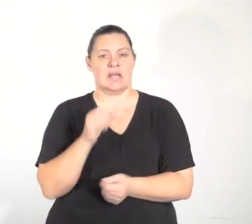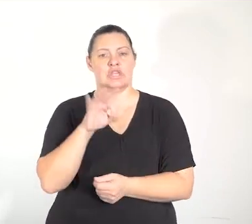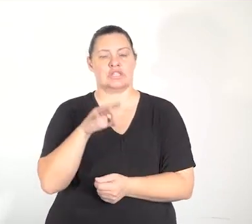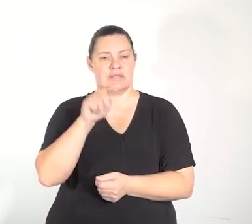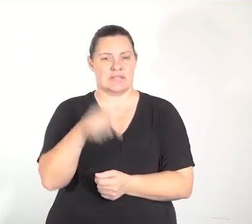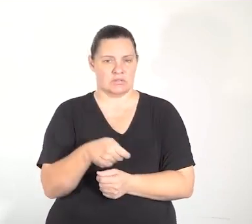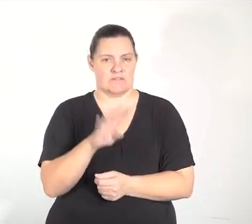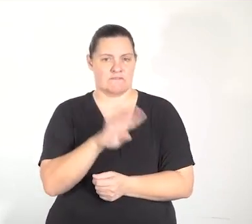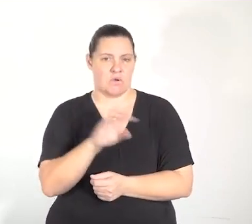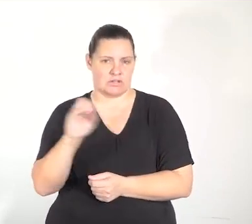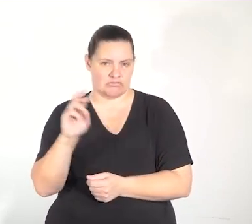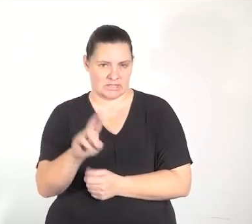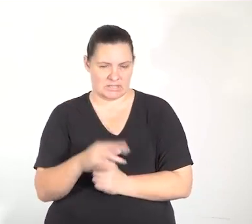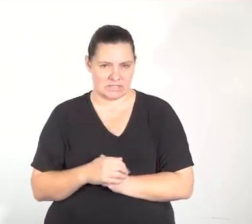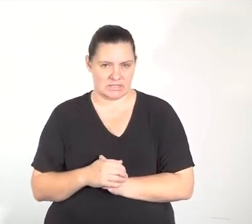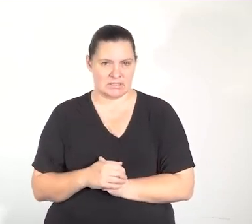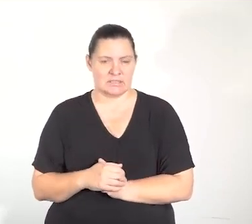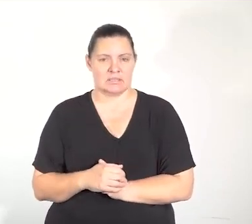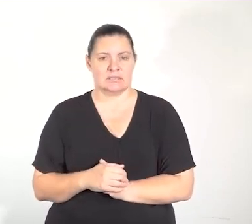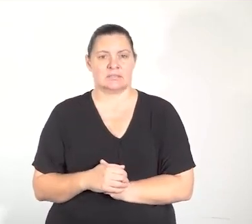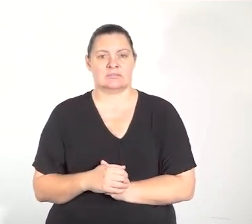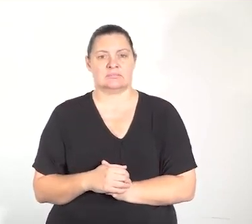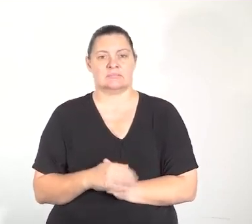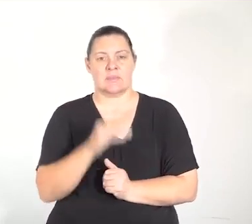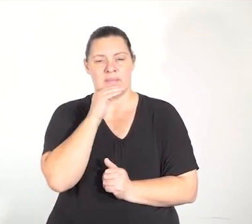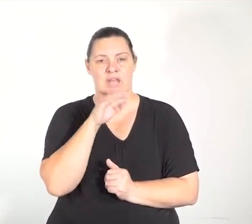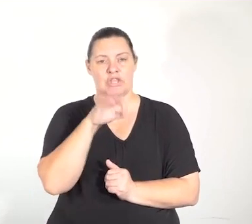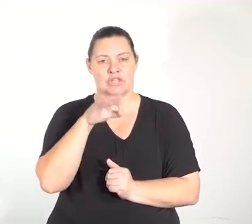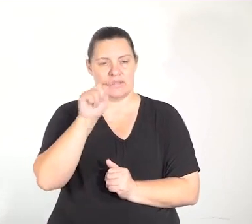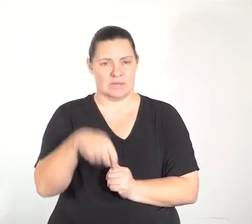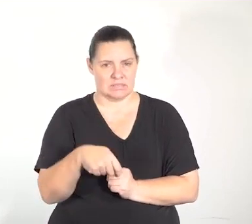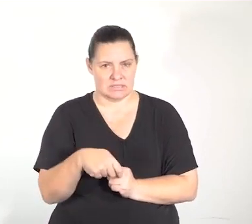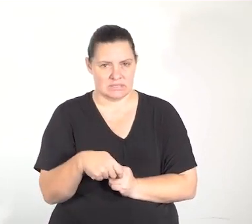is 13,400 rands. So, that is